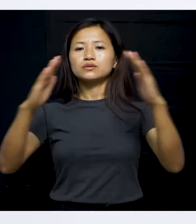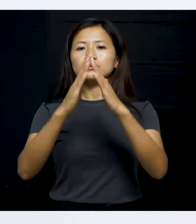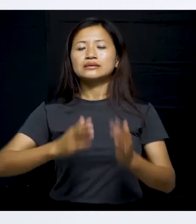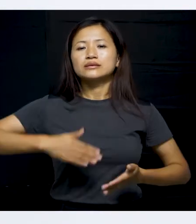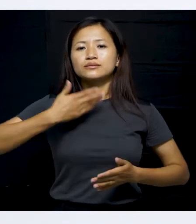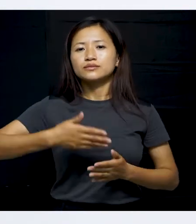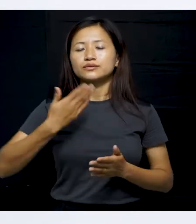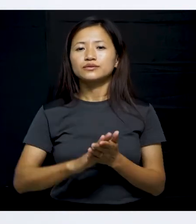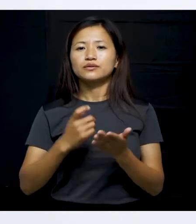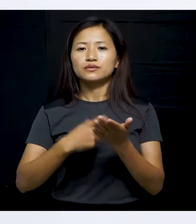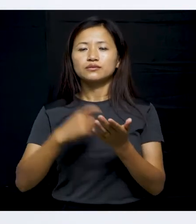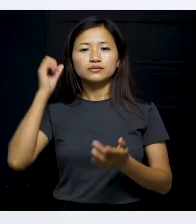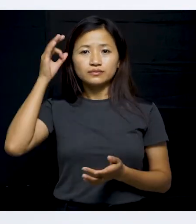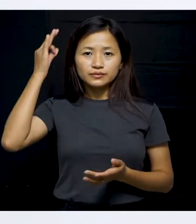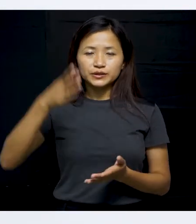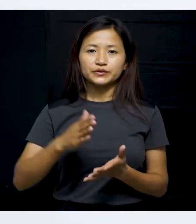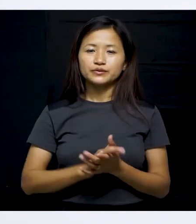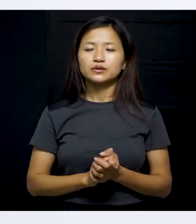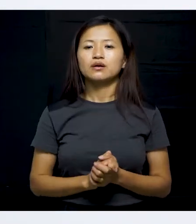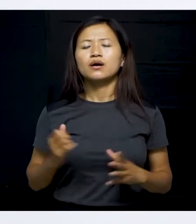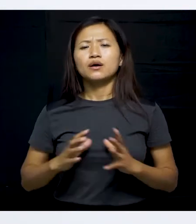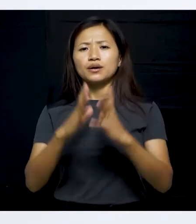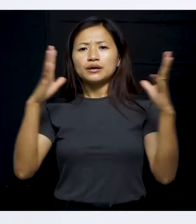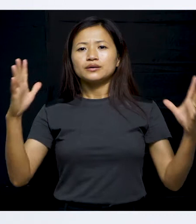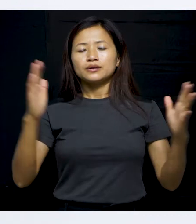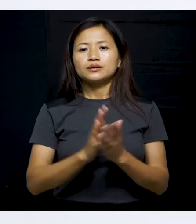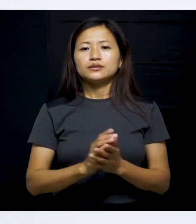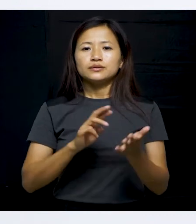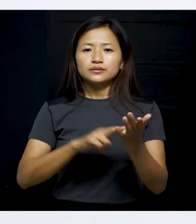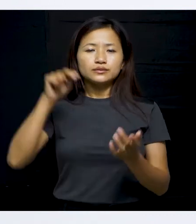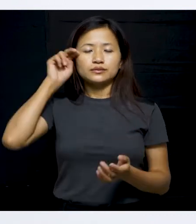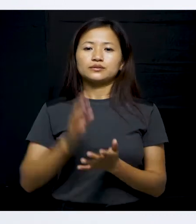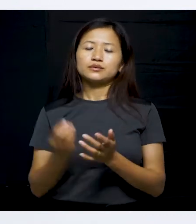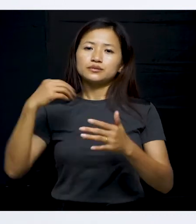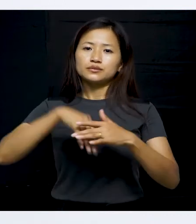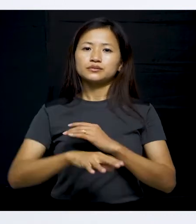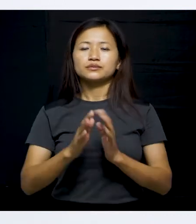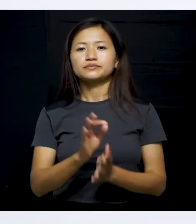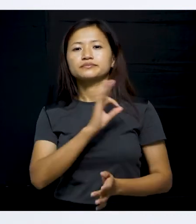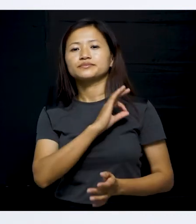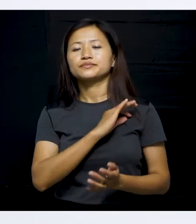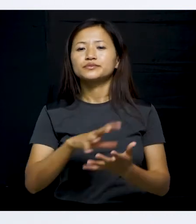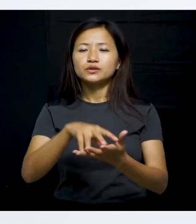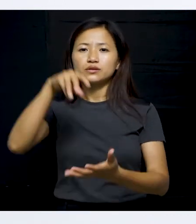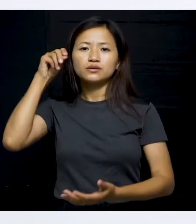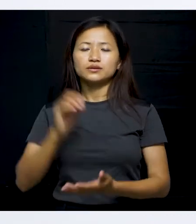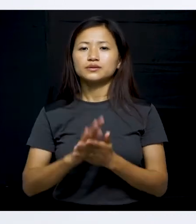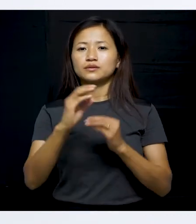this reverend, and then many Nagas also got interested to learn about